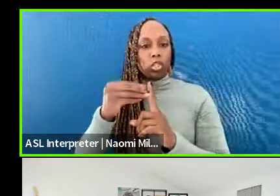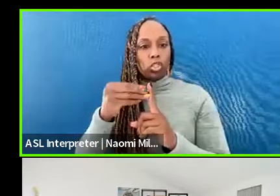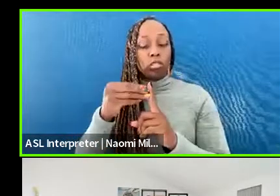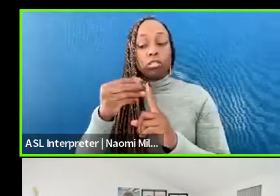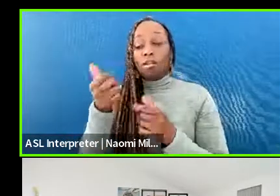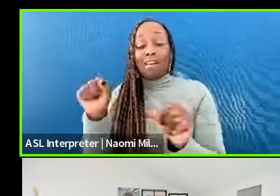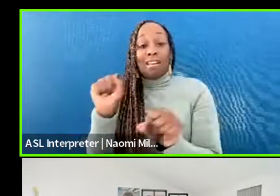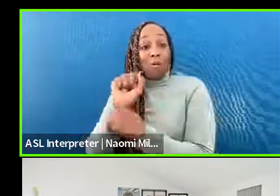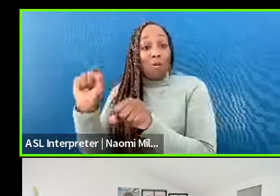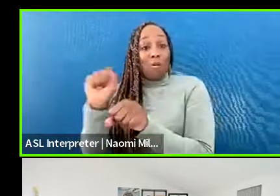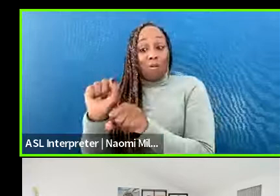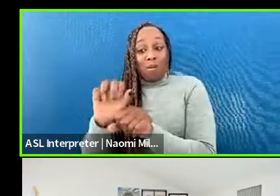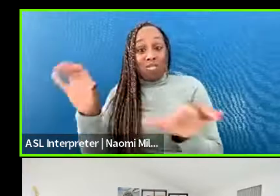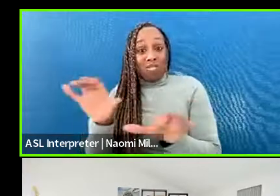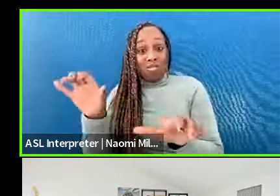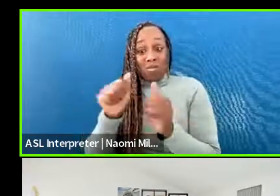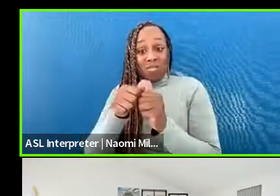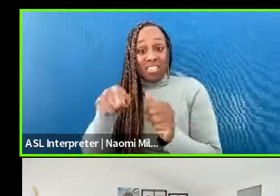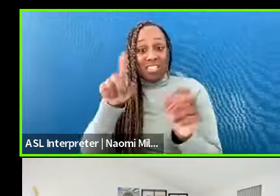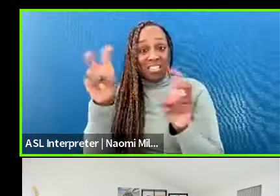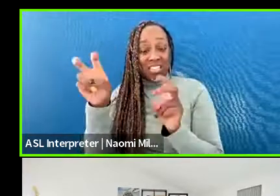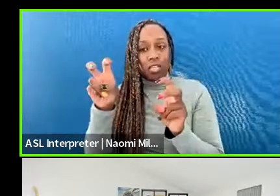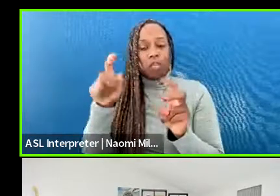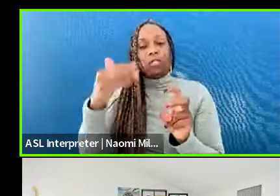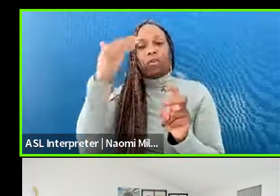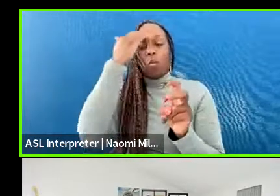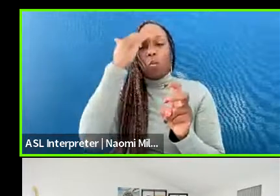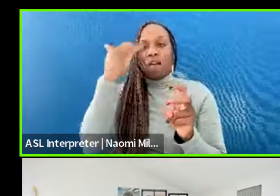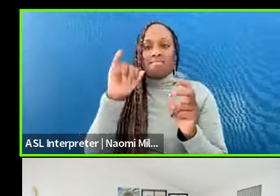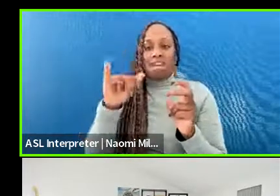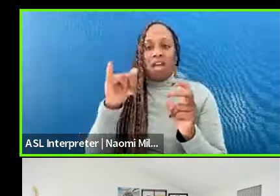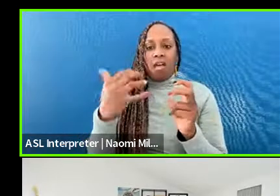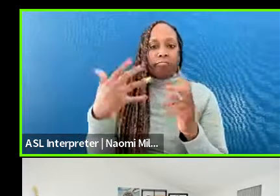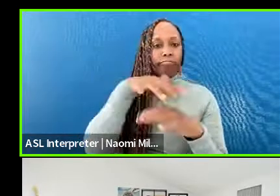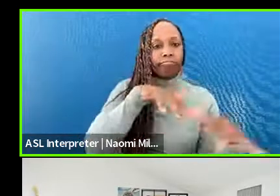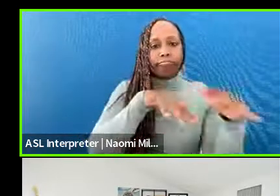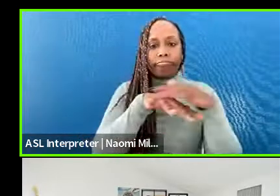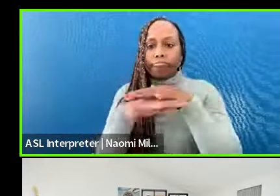aware of the intersections of racism and